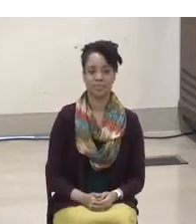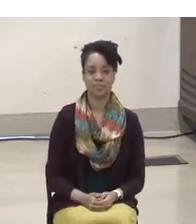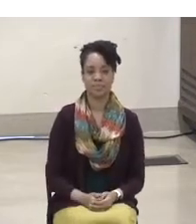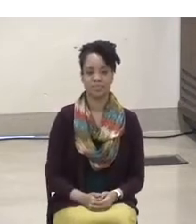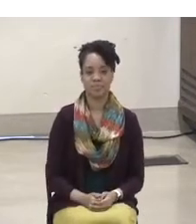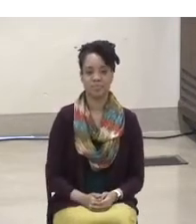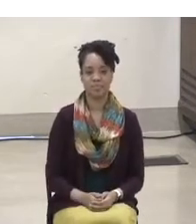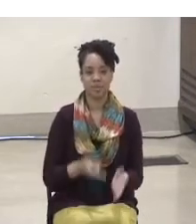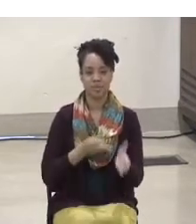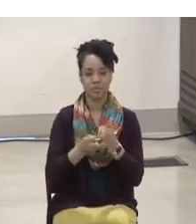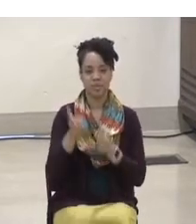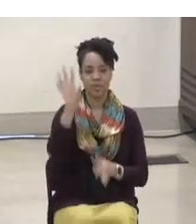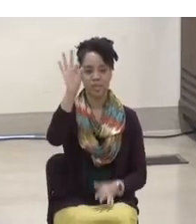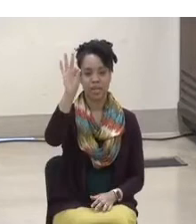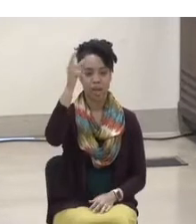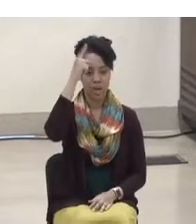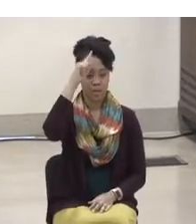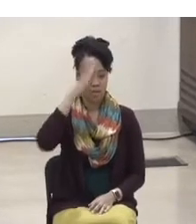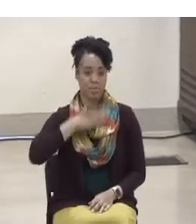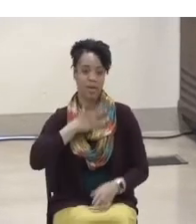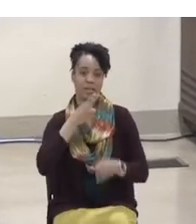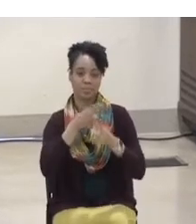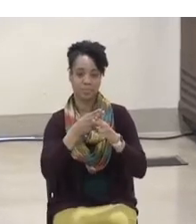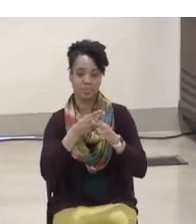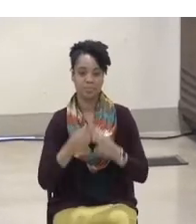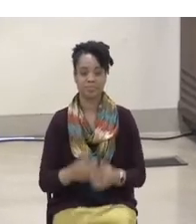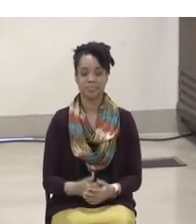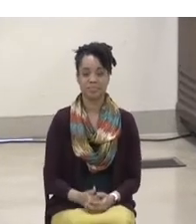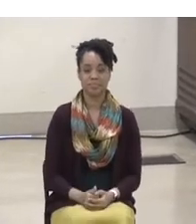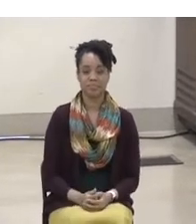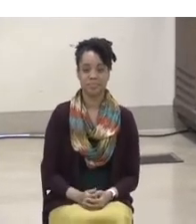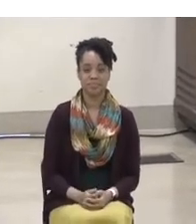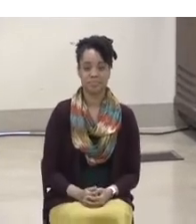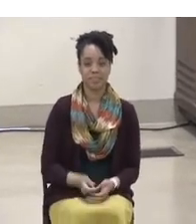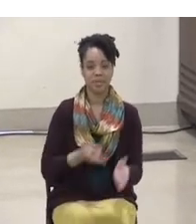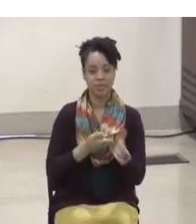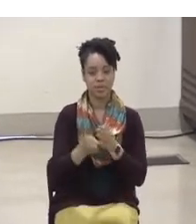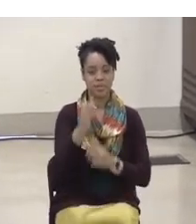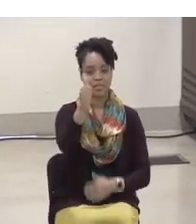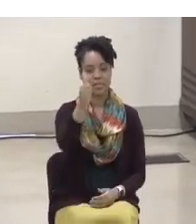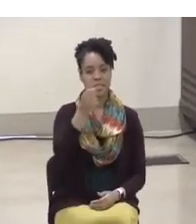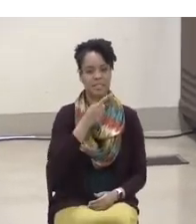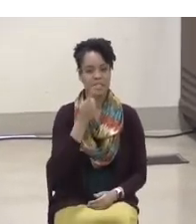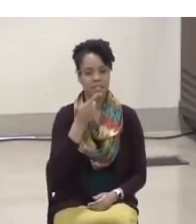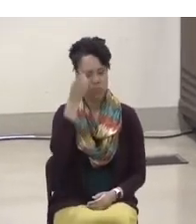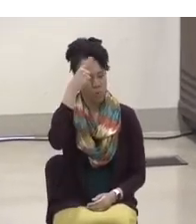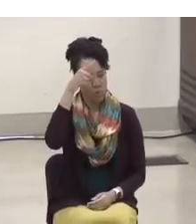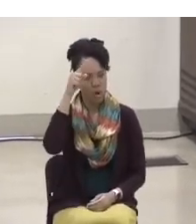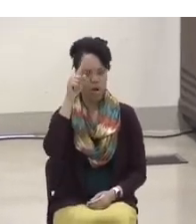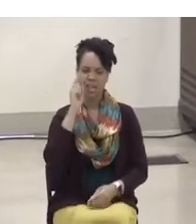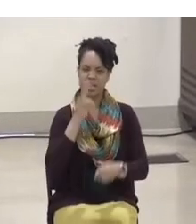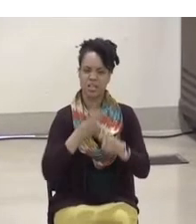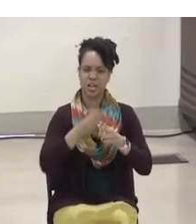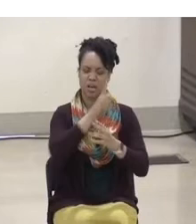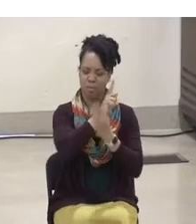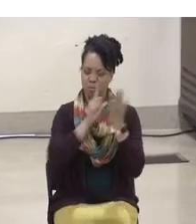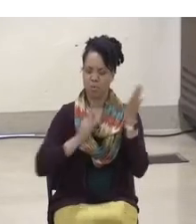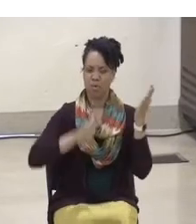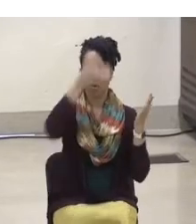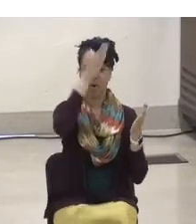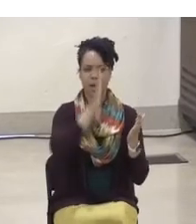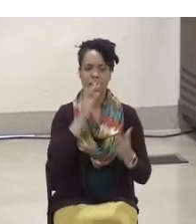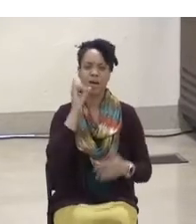8. Verse 9, for my name. Versículo 9, por mi nombre. Verse 10, it says, for the name of the Lord God